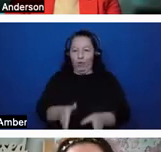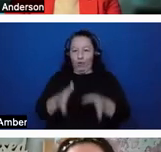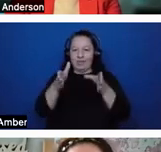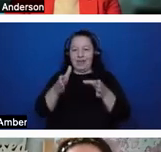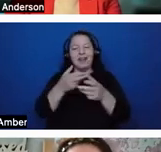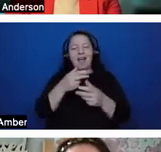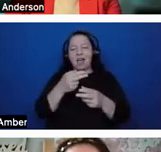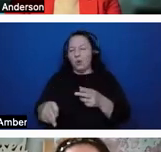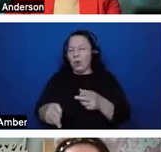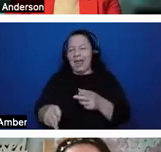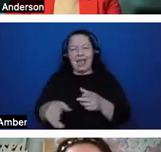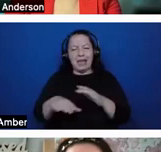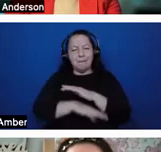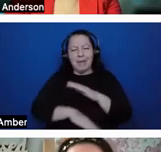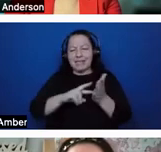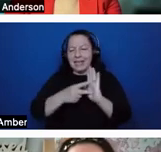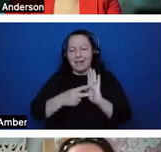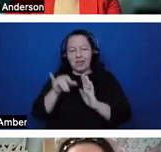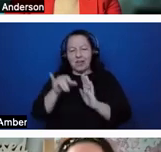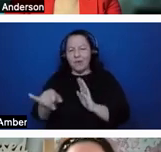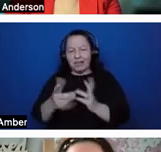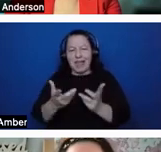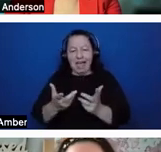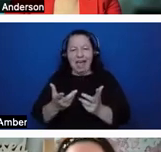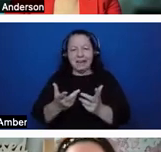definition of reproductive justice that was defined by Sister Song.